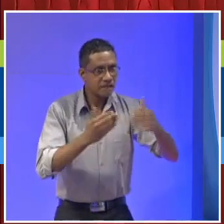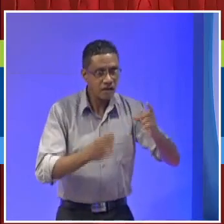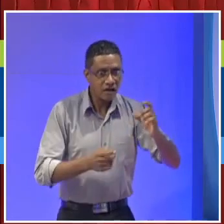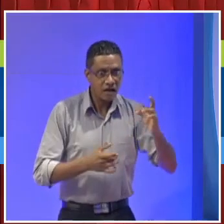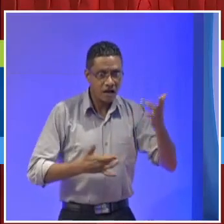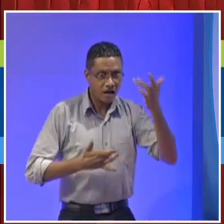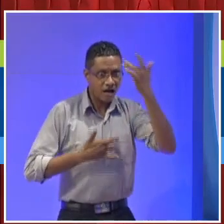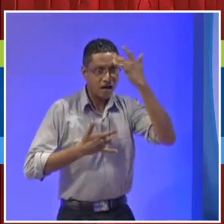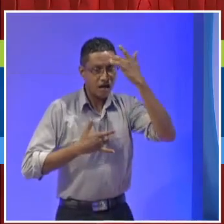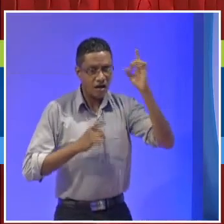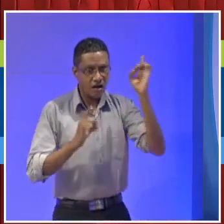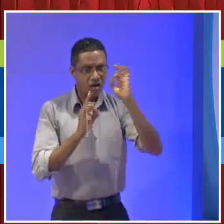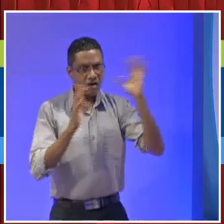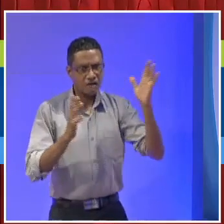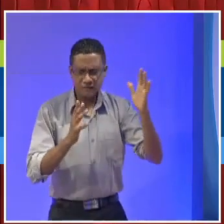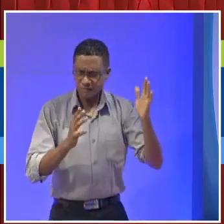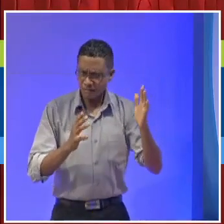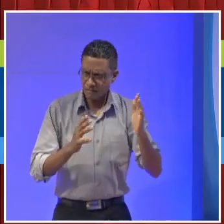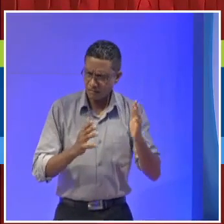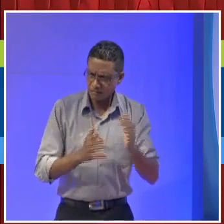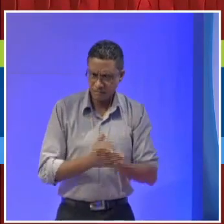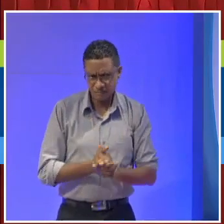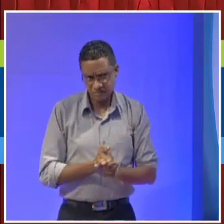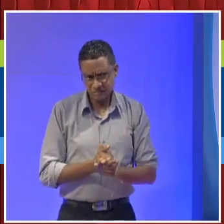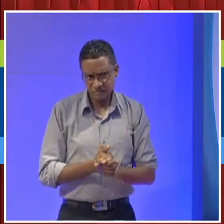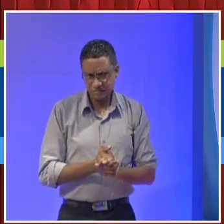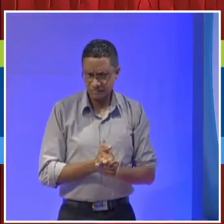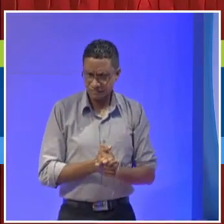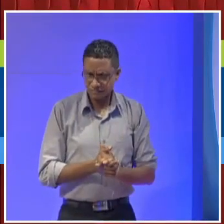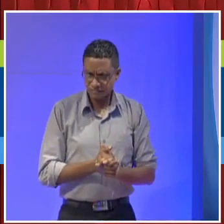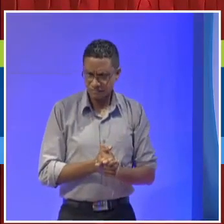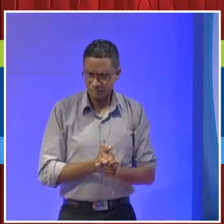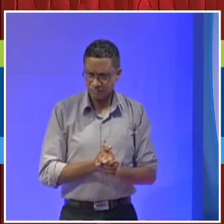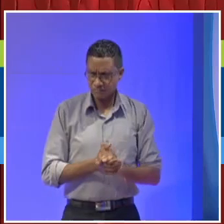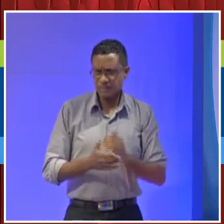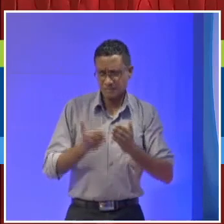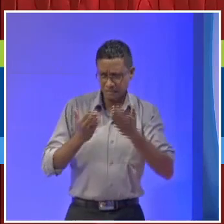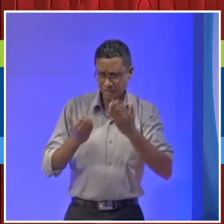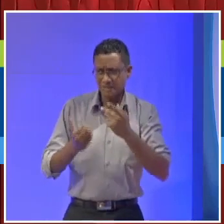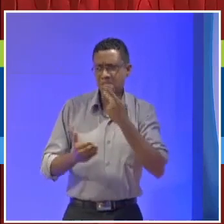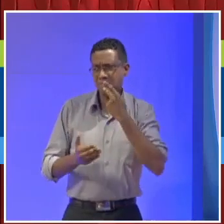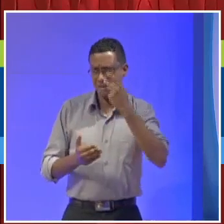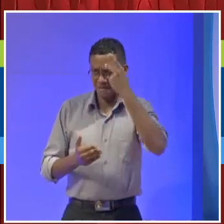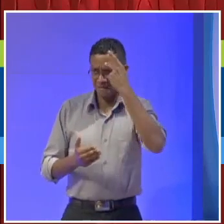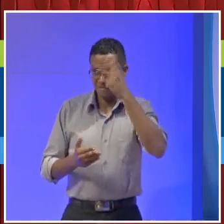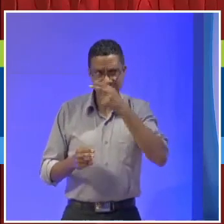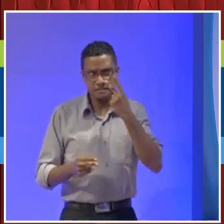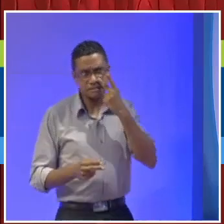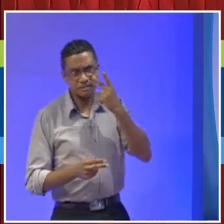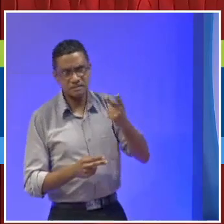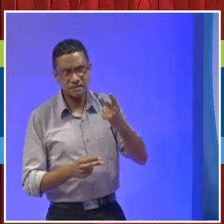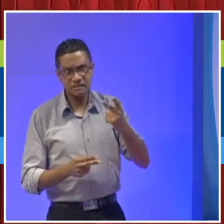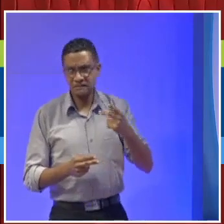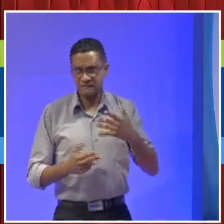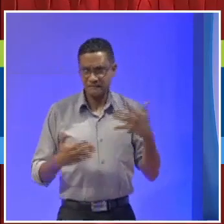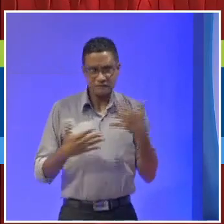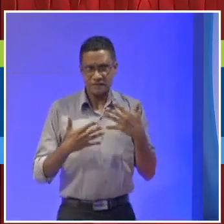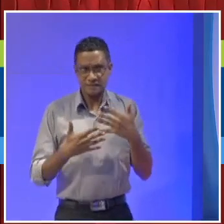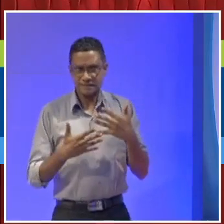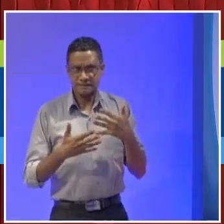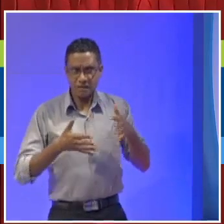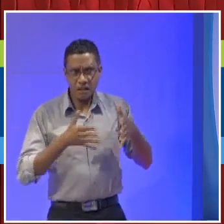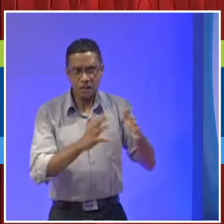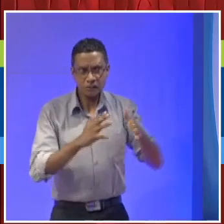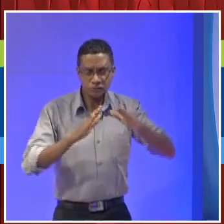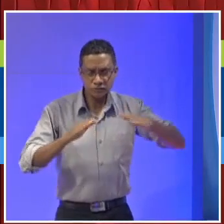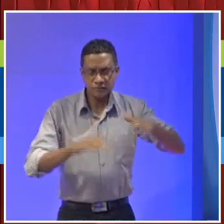that is further impacting on parents' decision not to have their children vaccinated even as school is reopening?